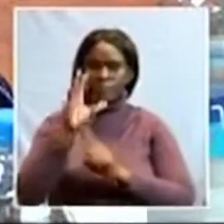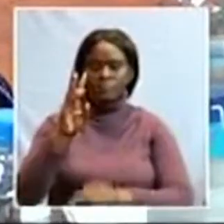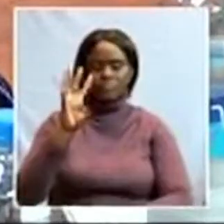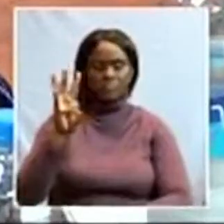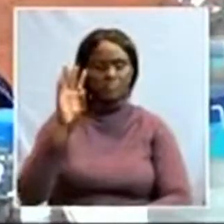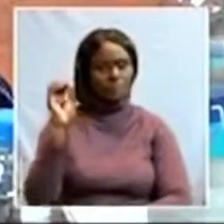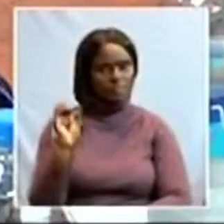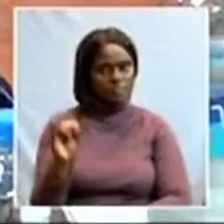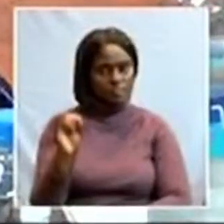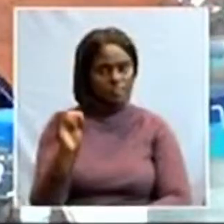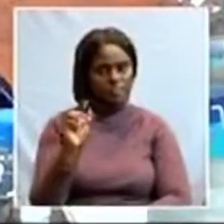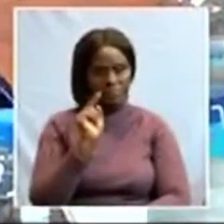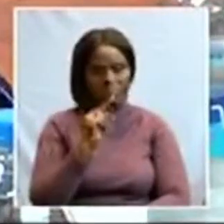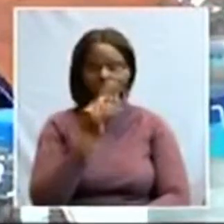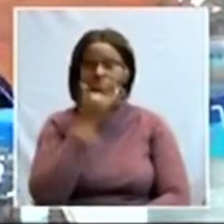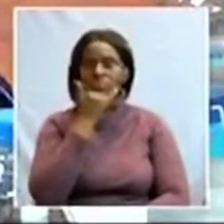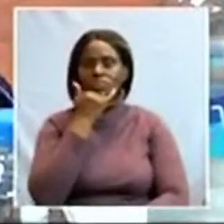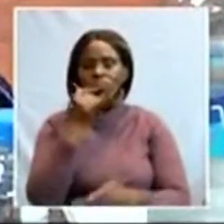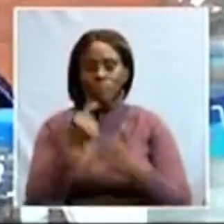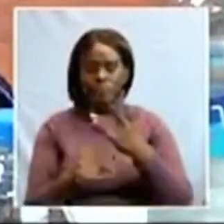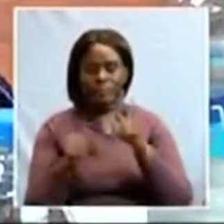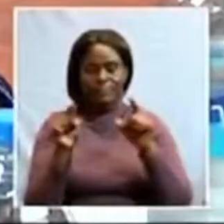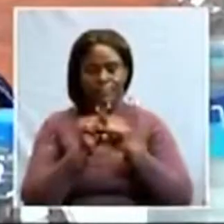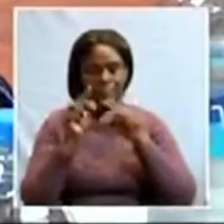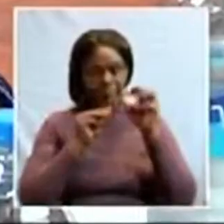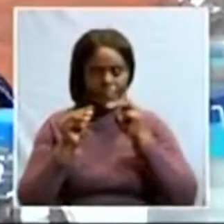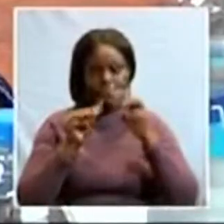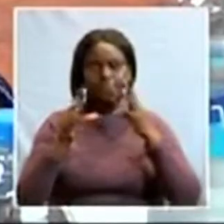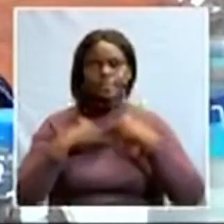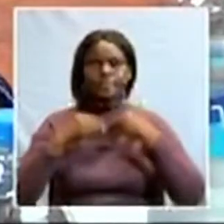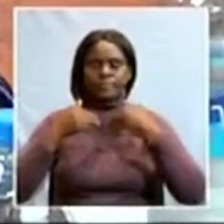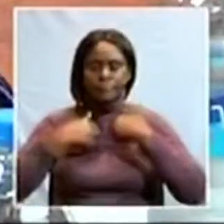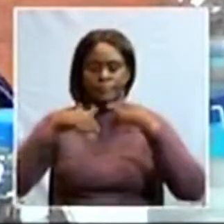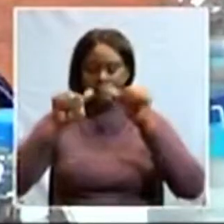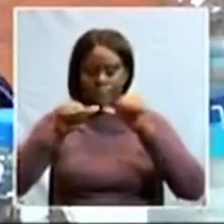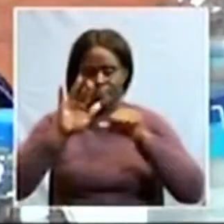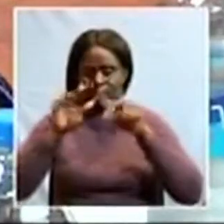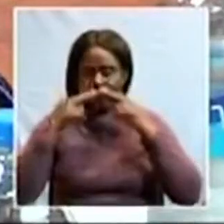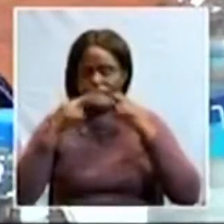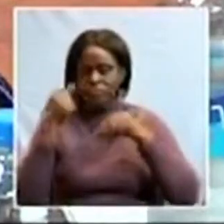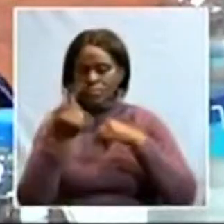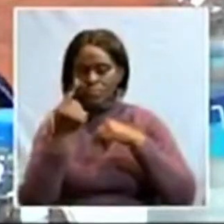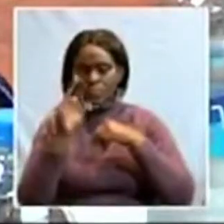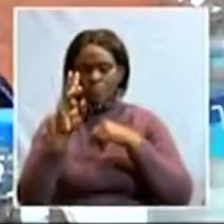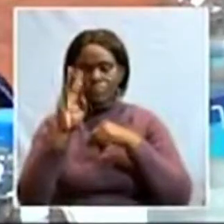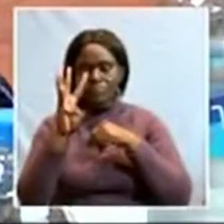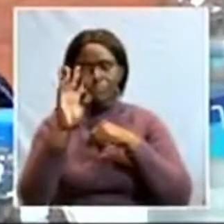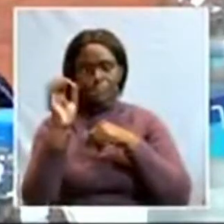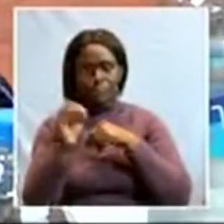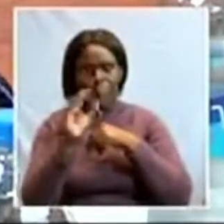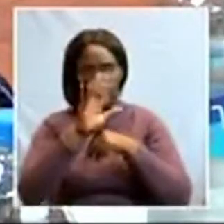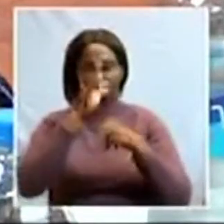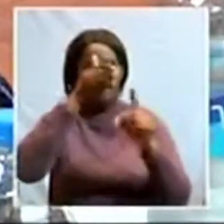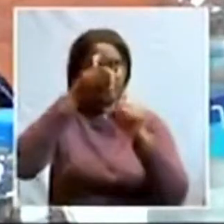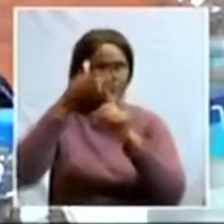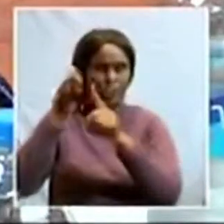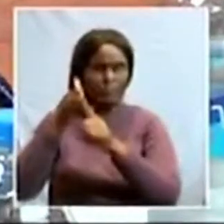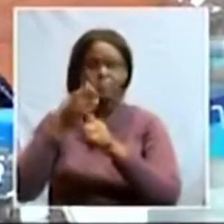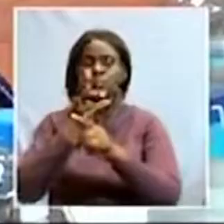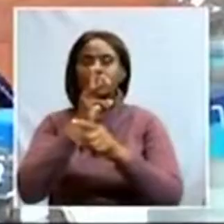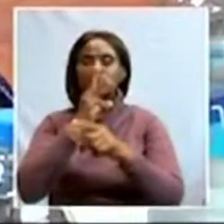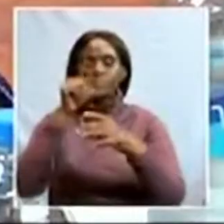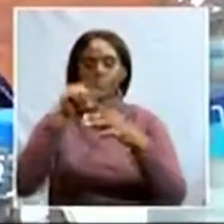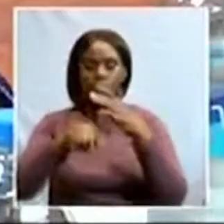64%. Cause of query, management acknowledges the audit finding that only 64% of the targeted bores were